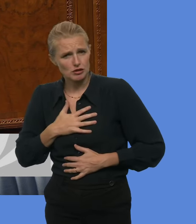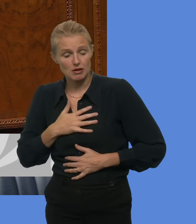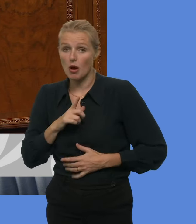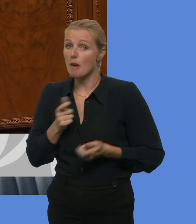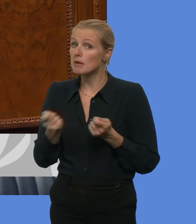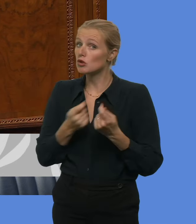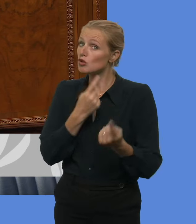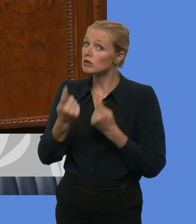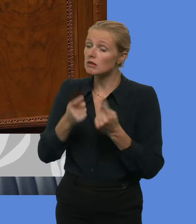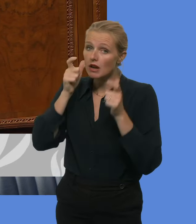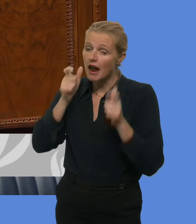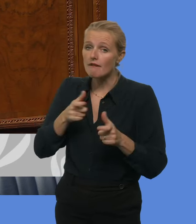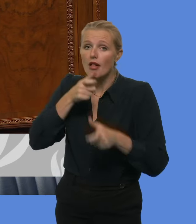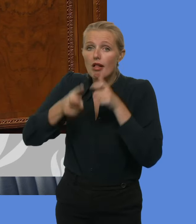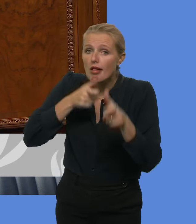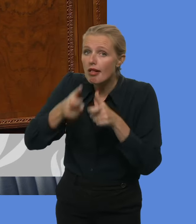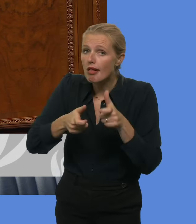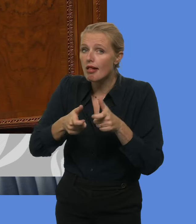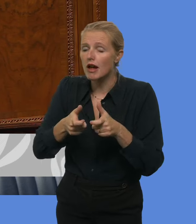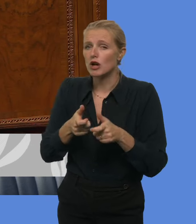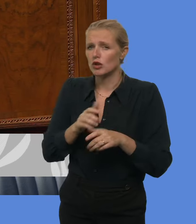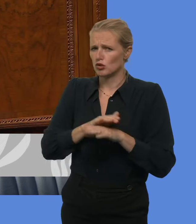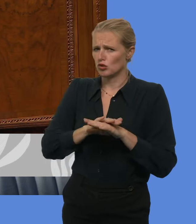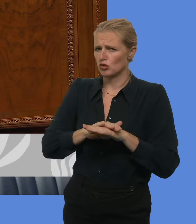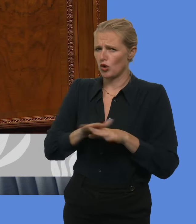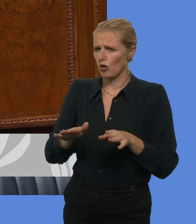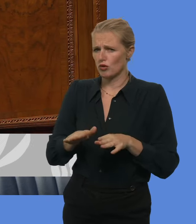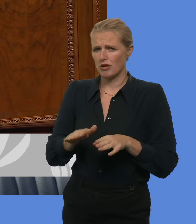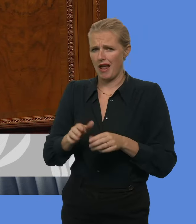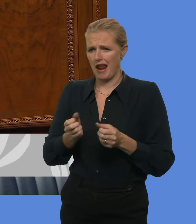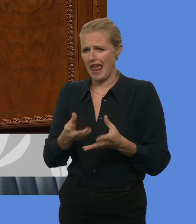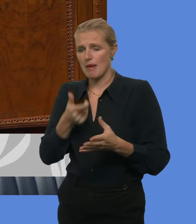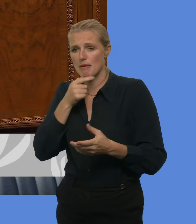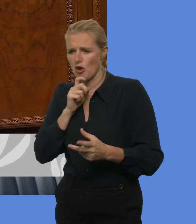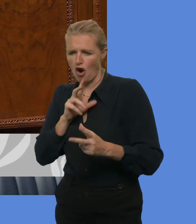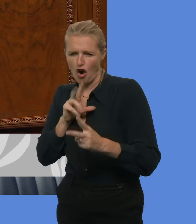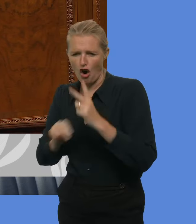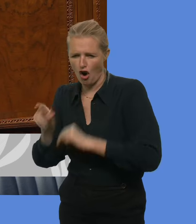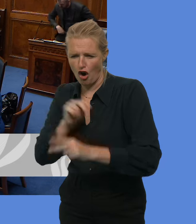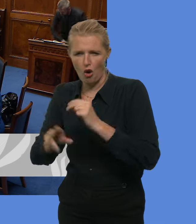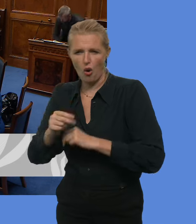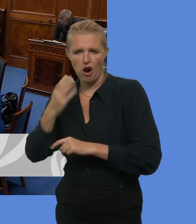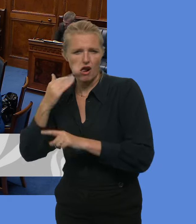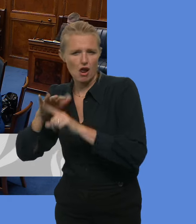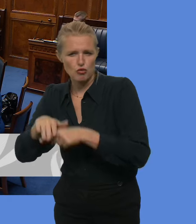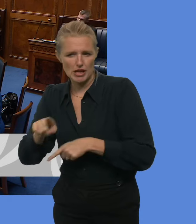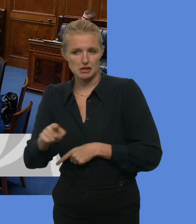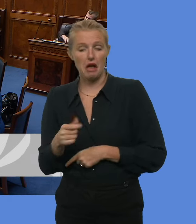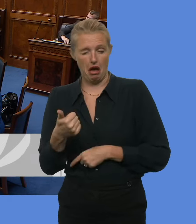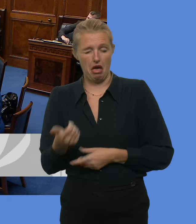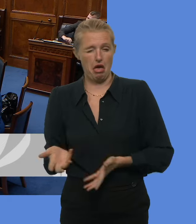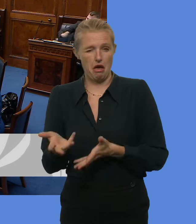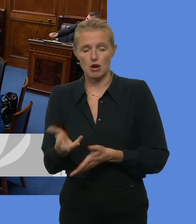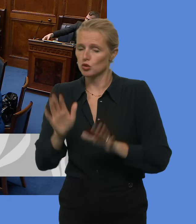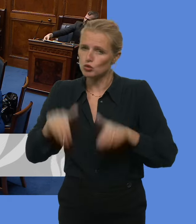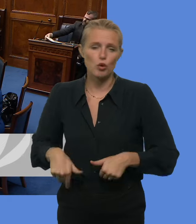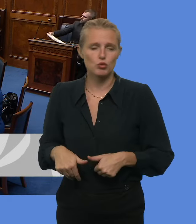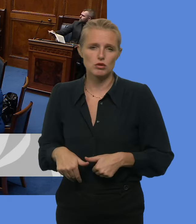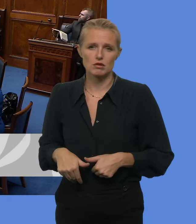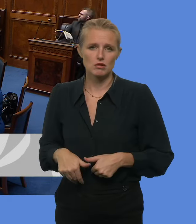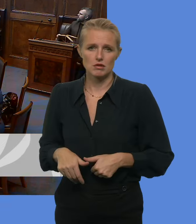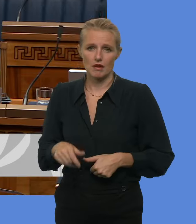about language and not give a wink and a nod to people who may be engaged in or maybe are racist thugs. Minister. Thank you,